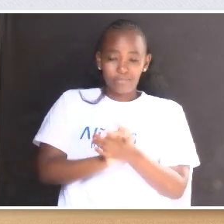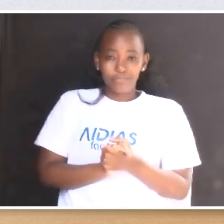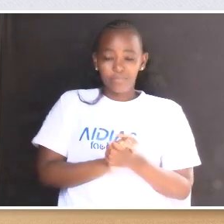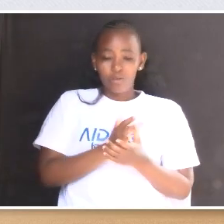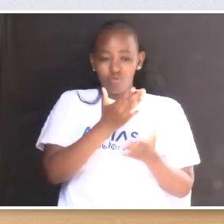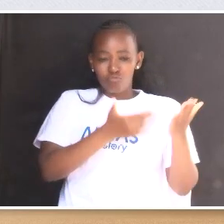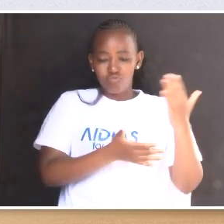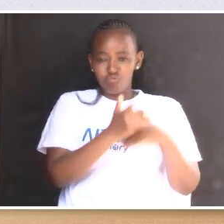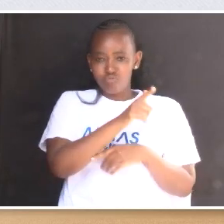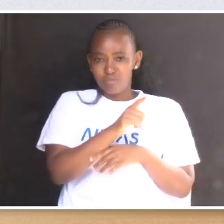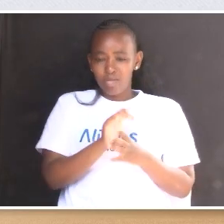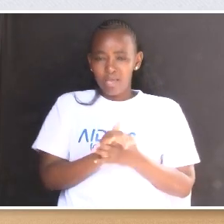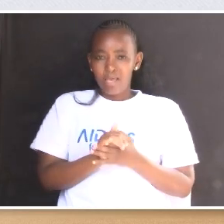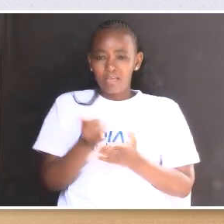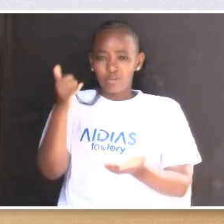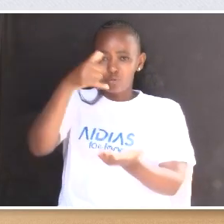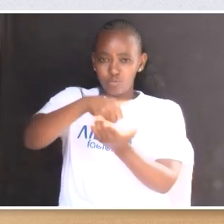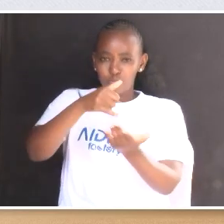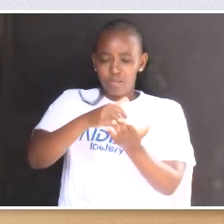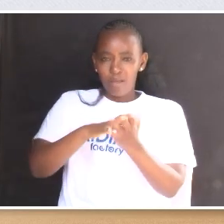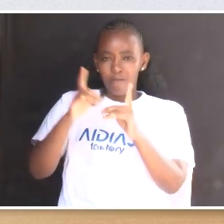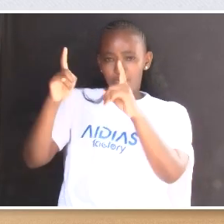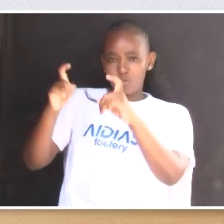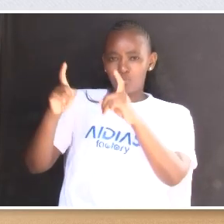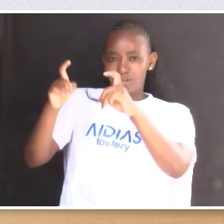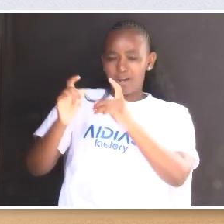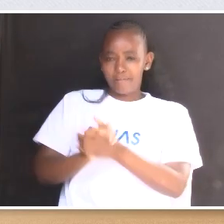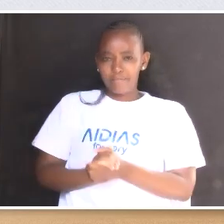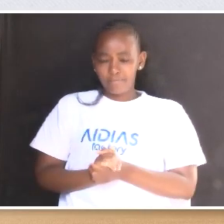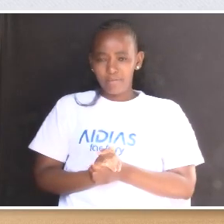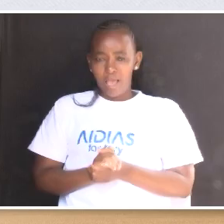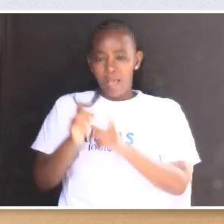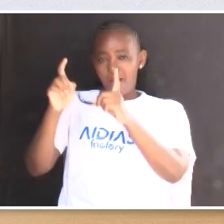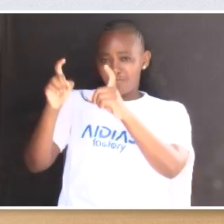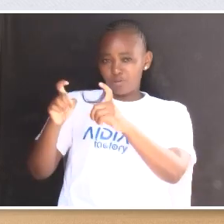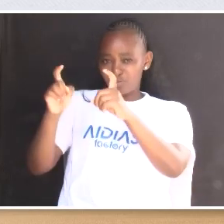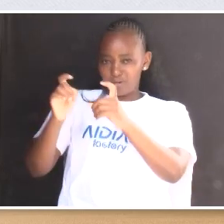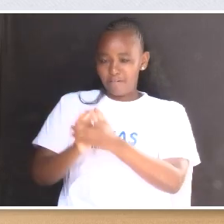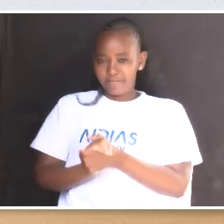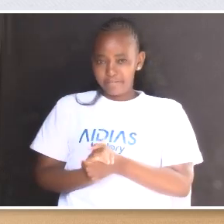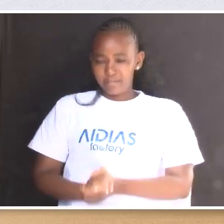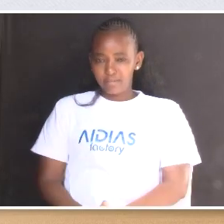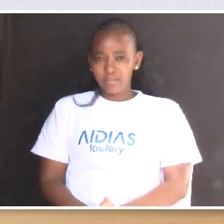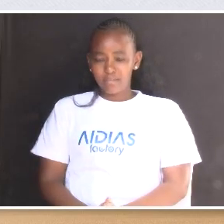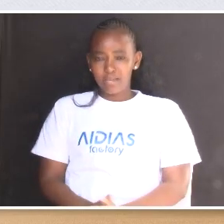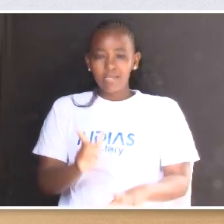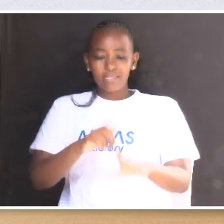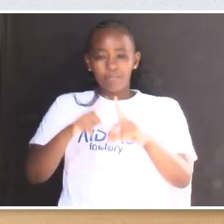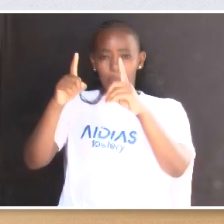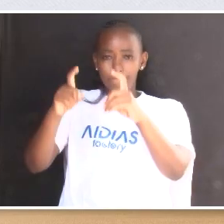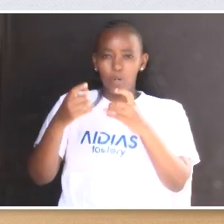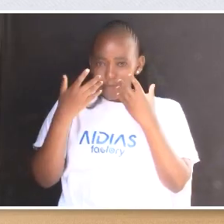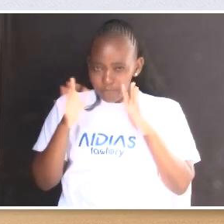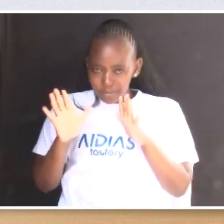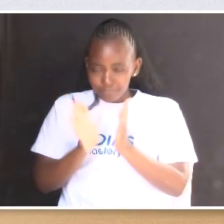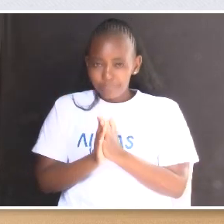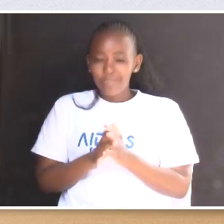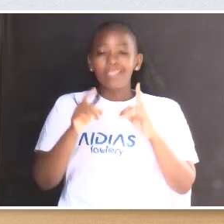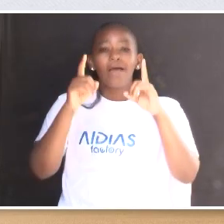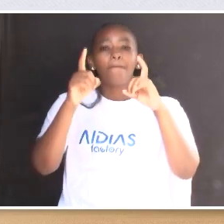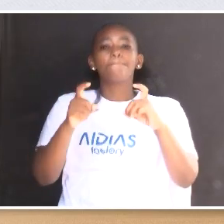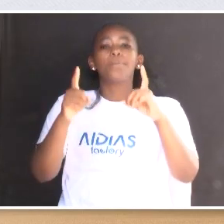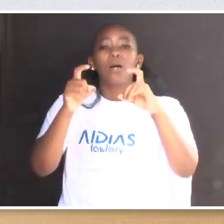there, including photographs. So a photograph, ukipiga picha, hiyo